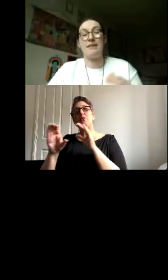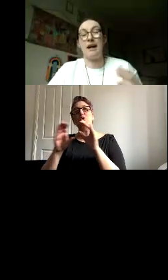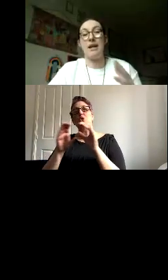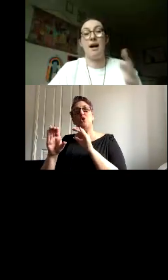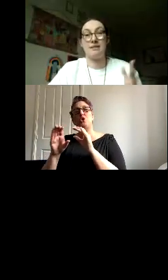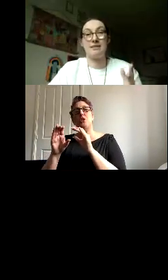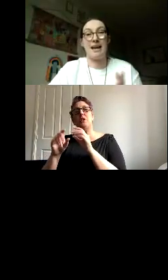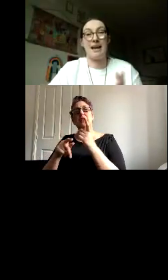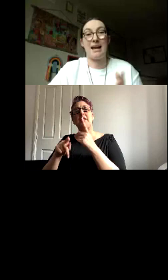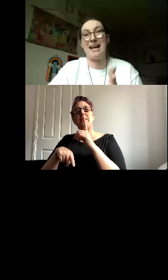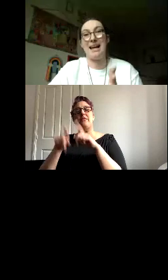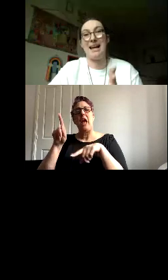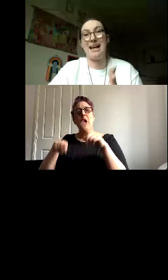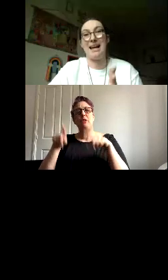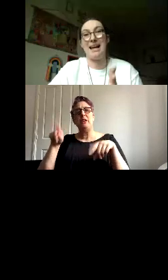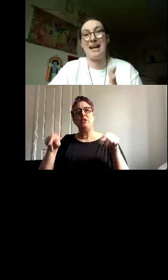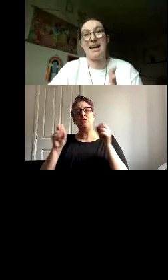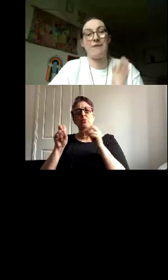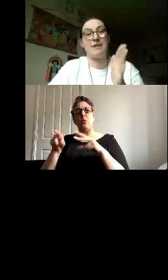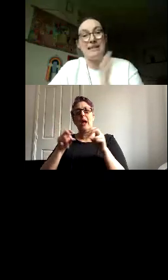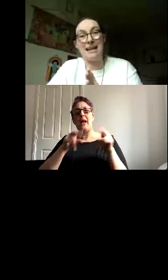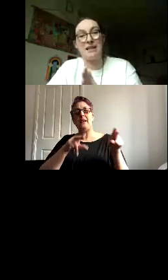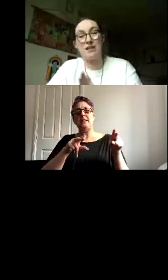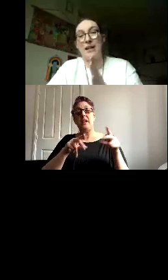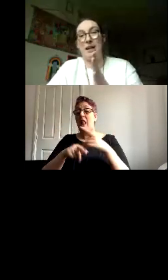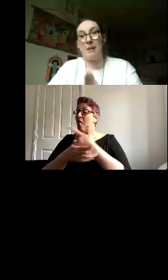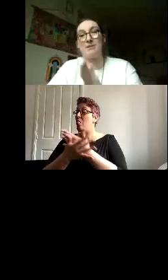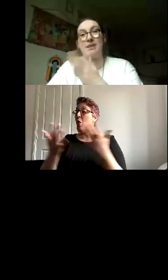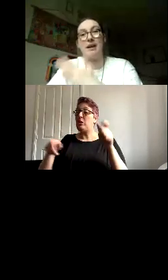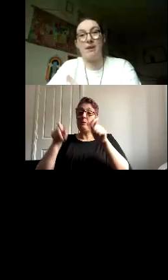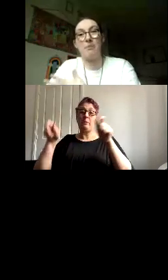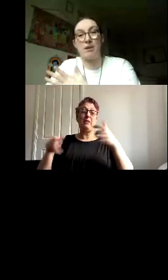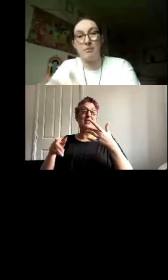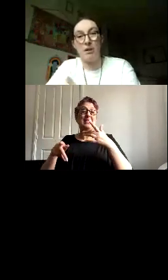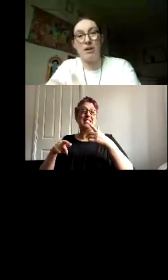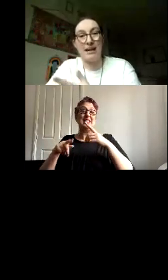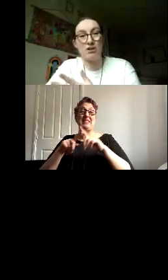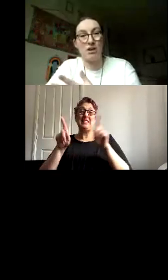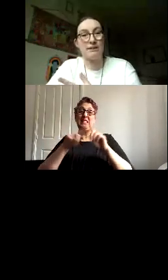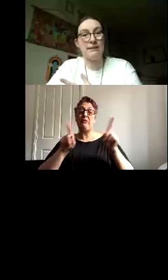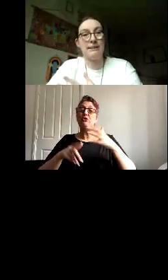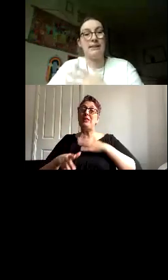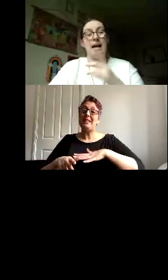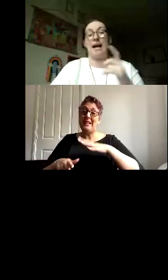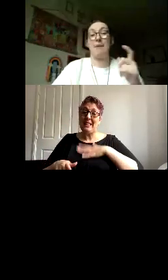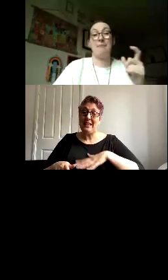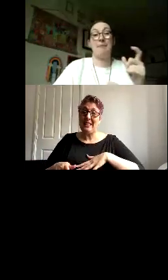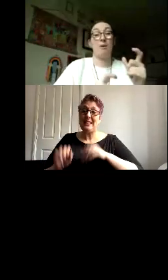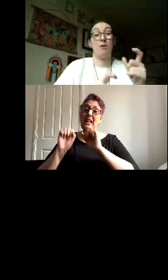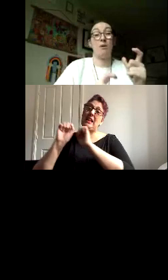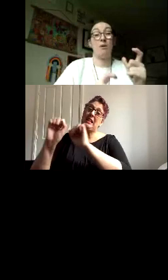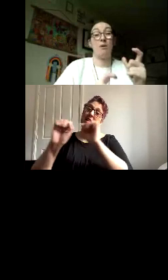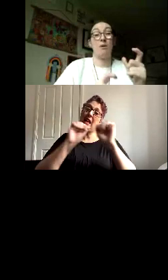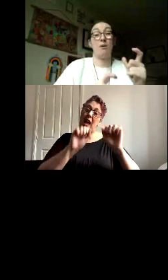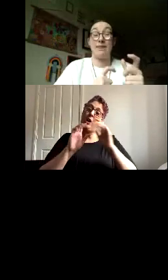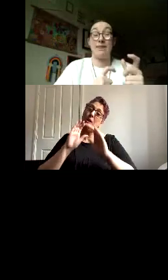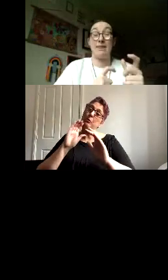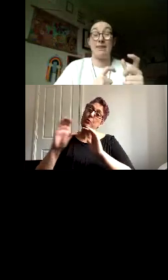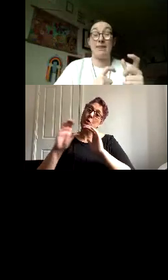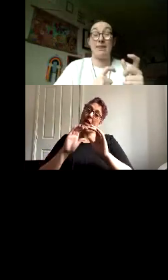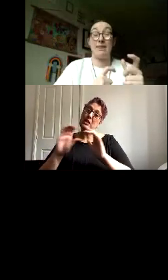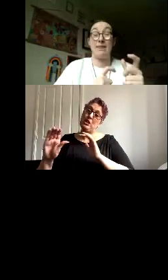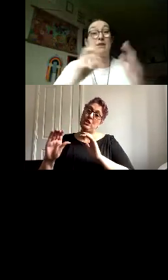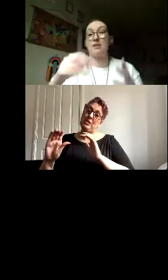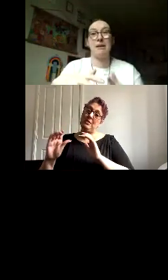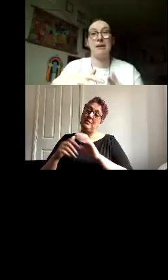understand that everybody has different needs when it comes to their verbal communication. Within the